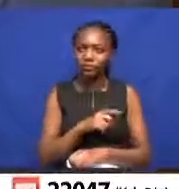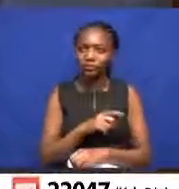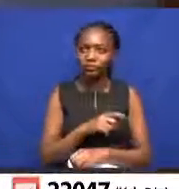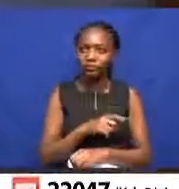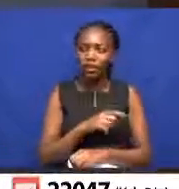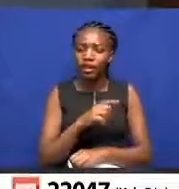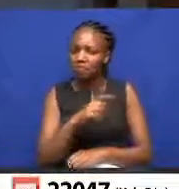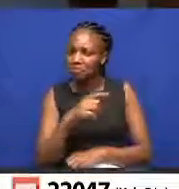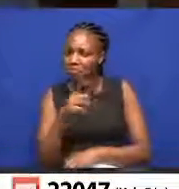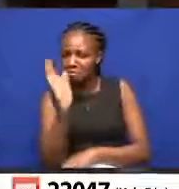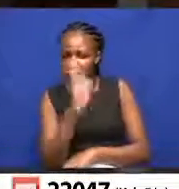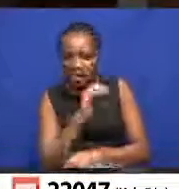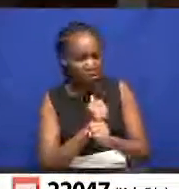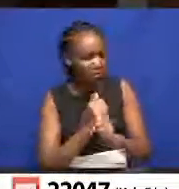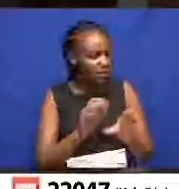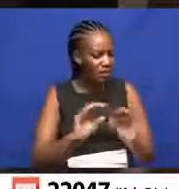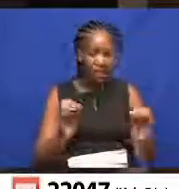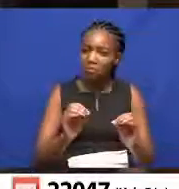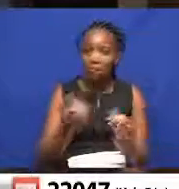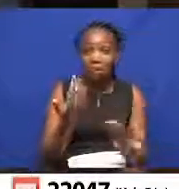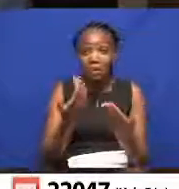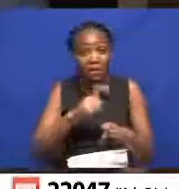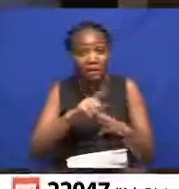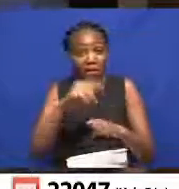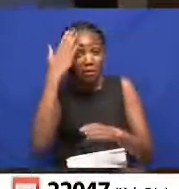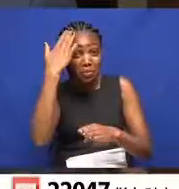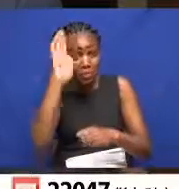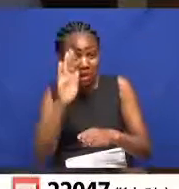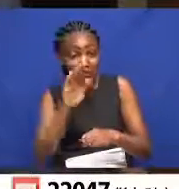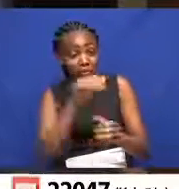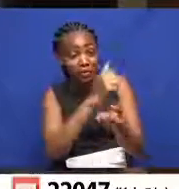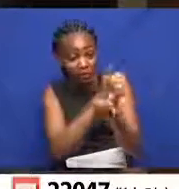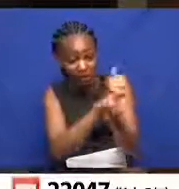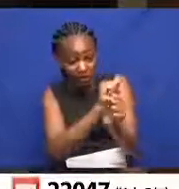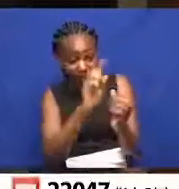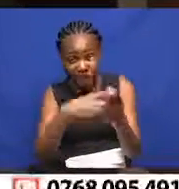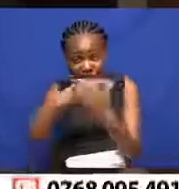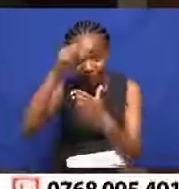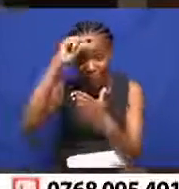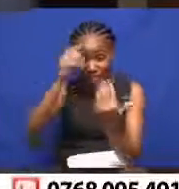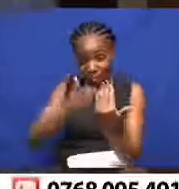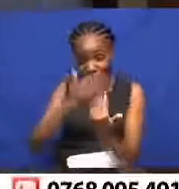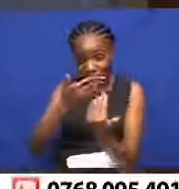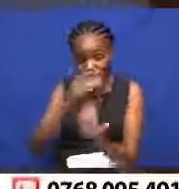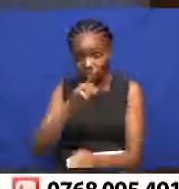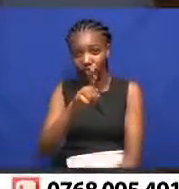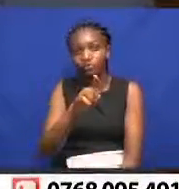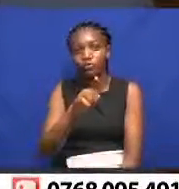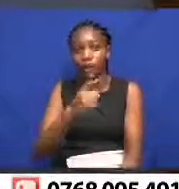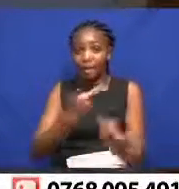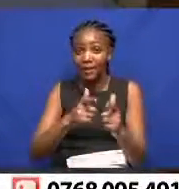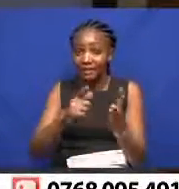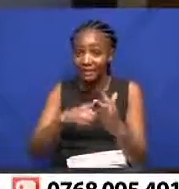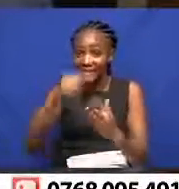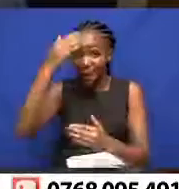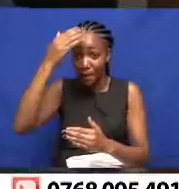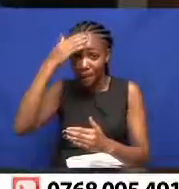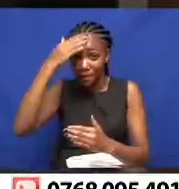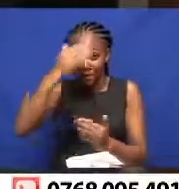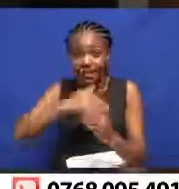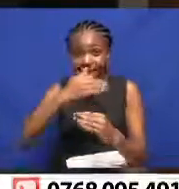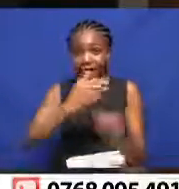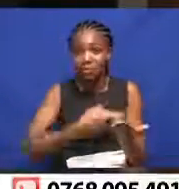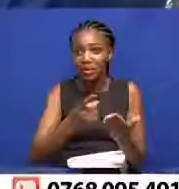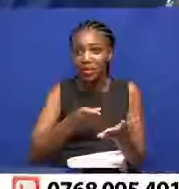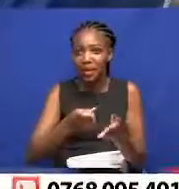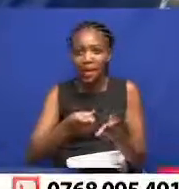work unless you are assured that you are safe and the government is taking good care of you. So from Monday, it is not business as